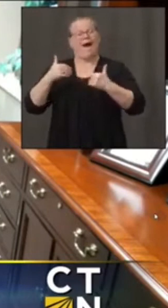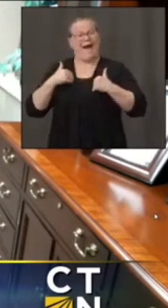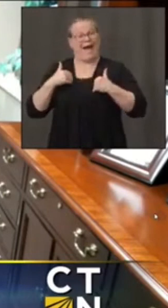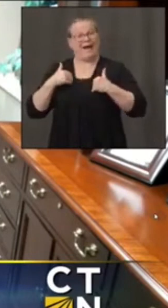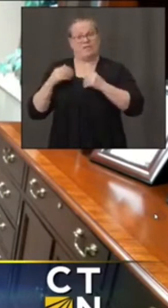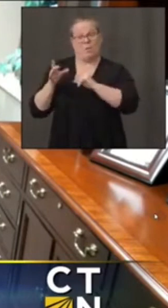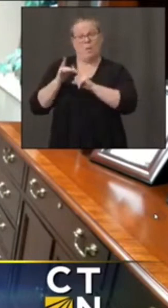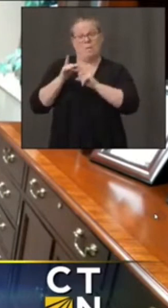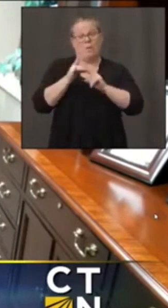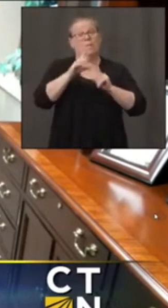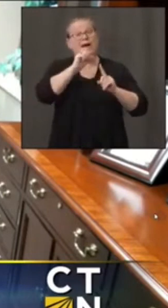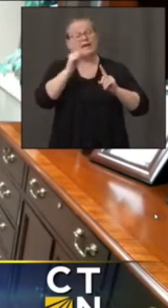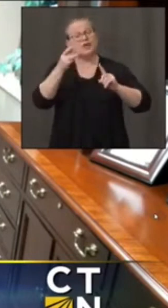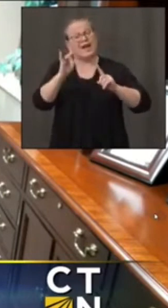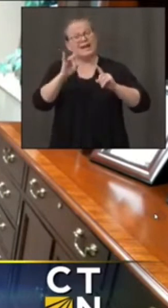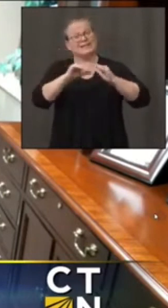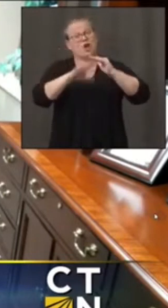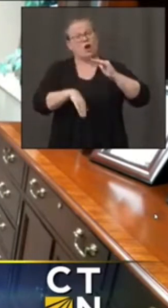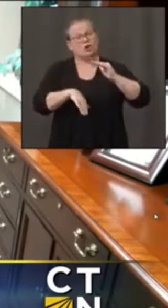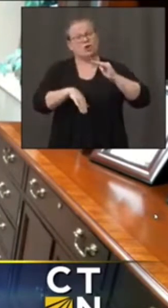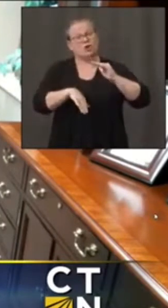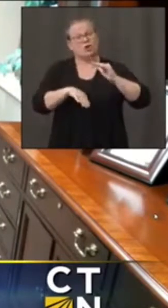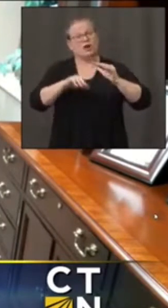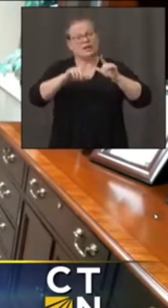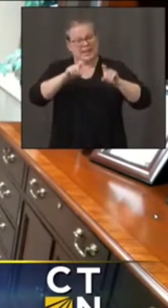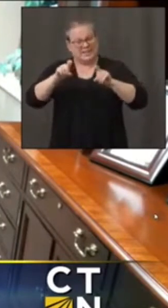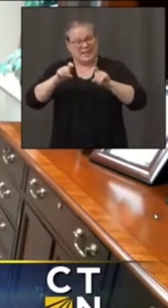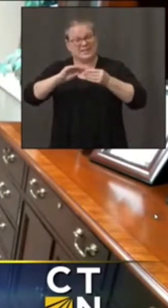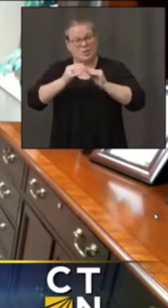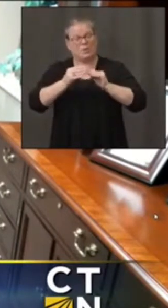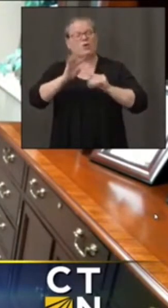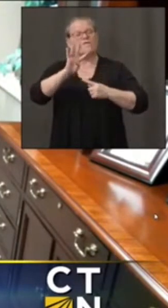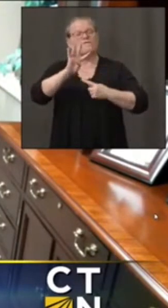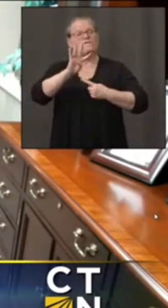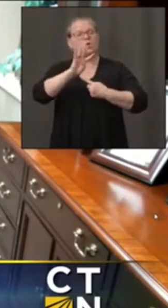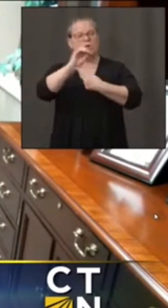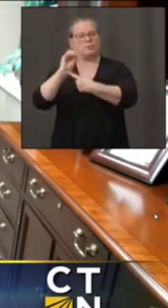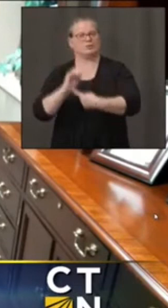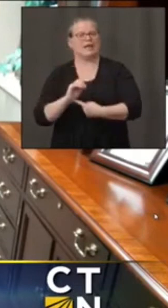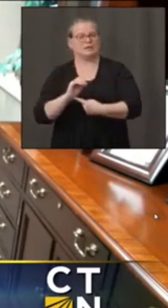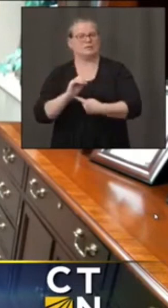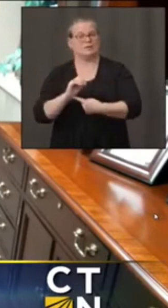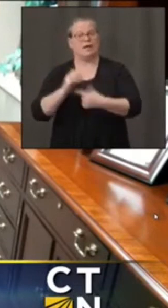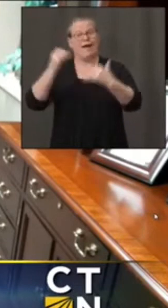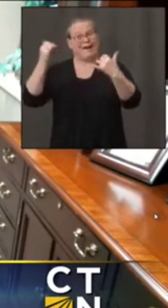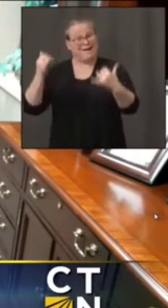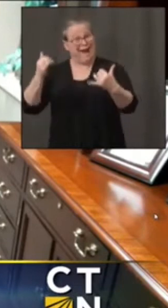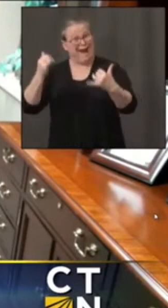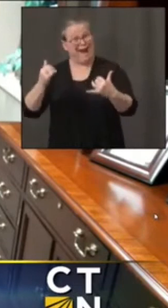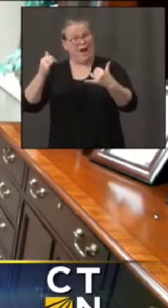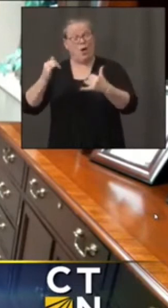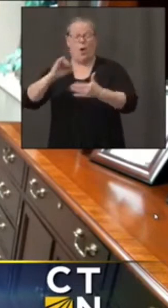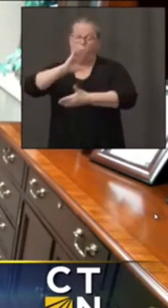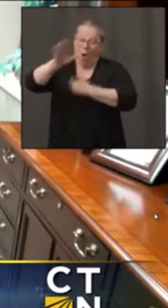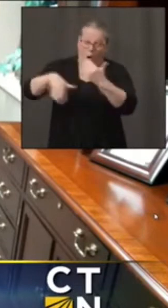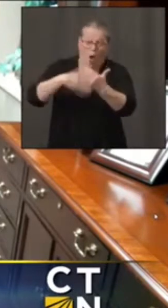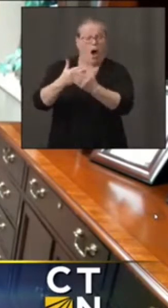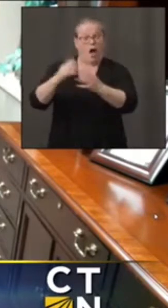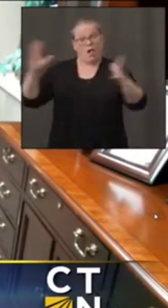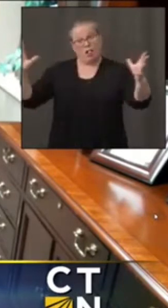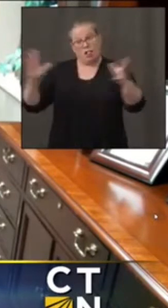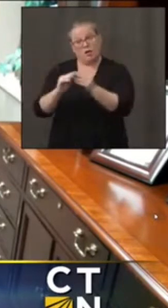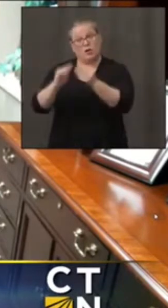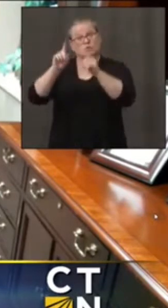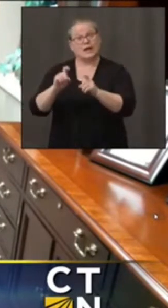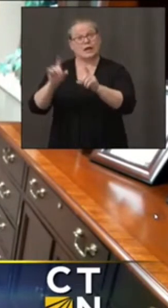4%. Now it's fully a quarter of everybody who tests positive are young people under the age of